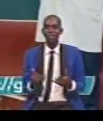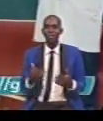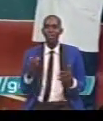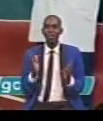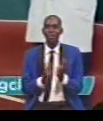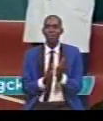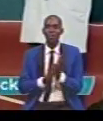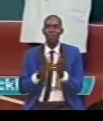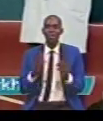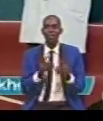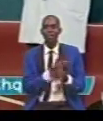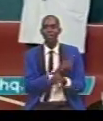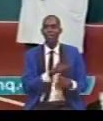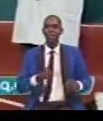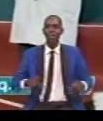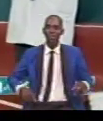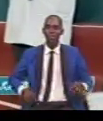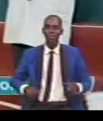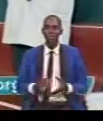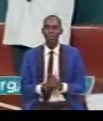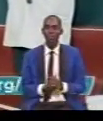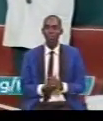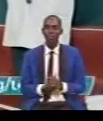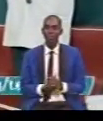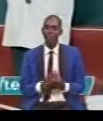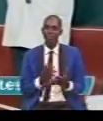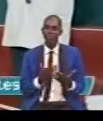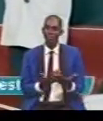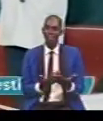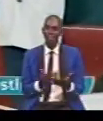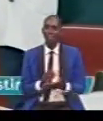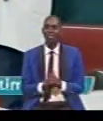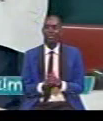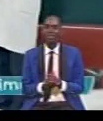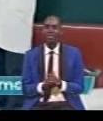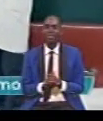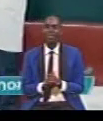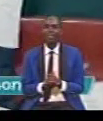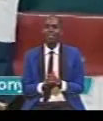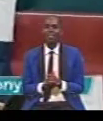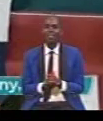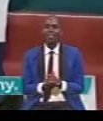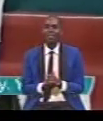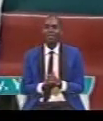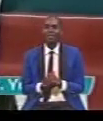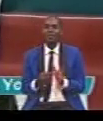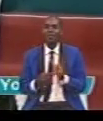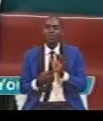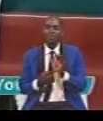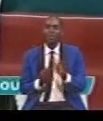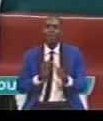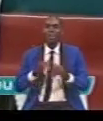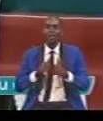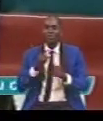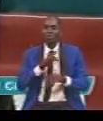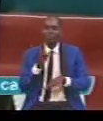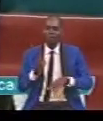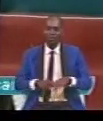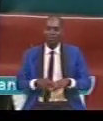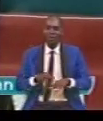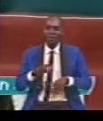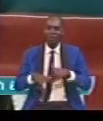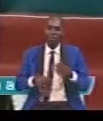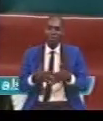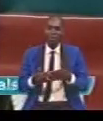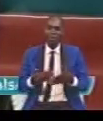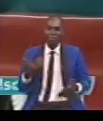Praise the Lord. Wait. Show us how you were walking before the miracle. bent. How you